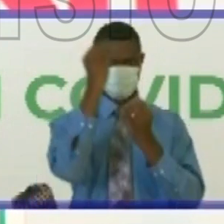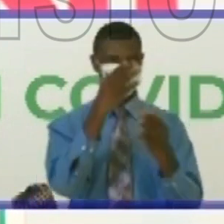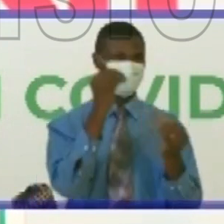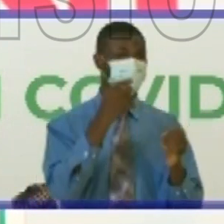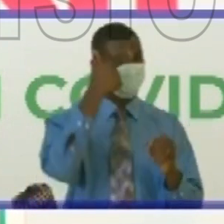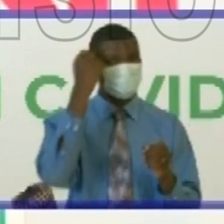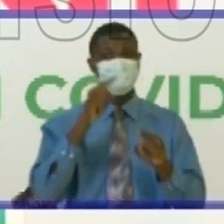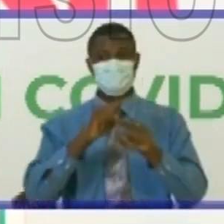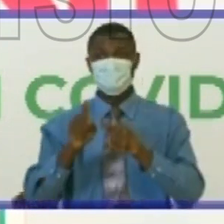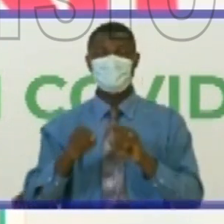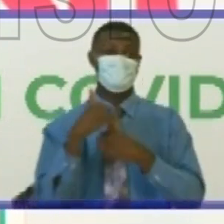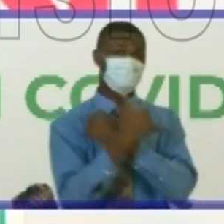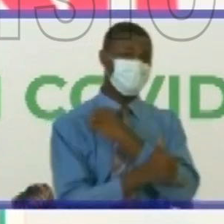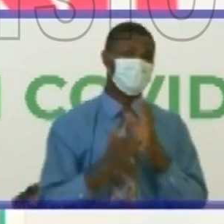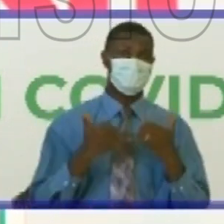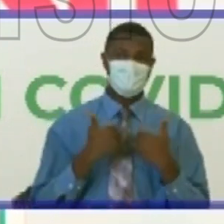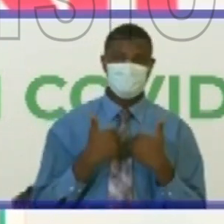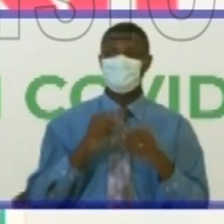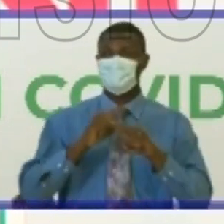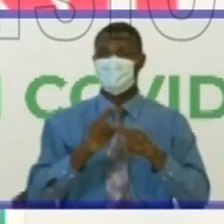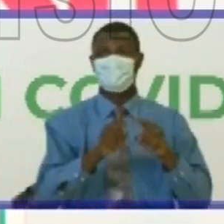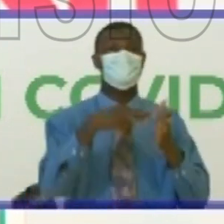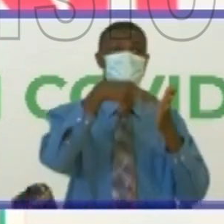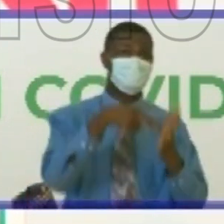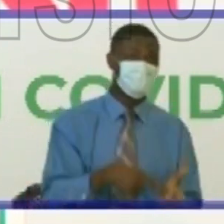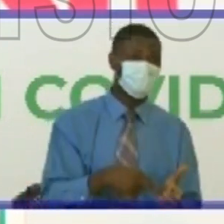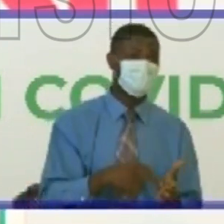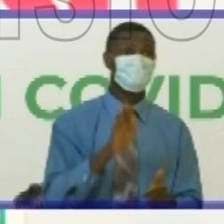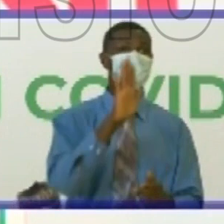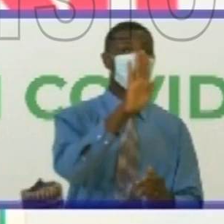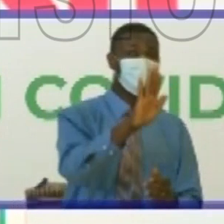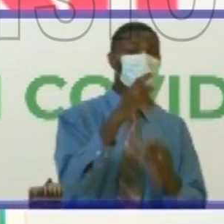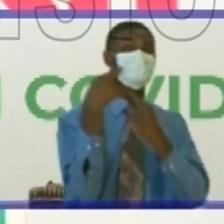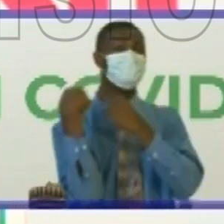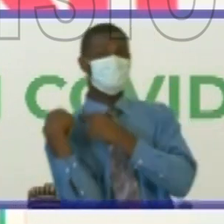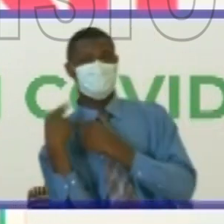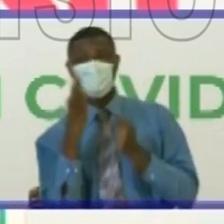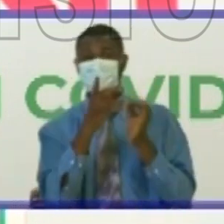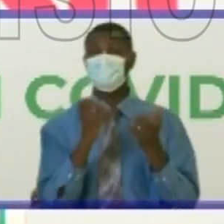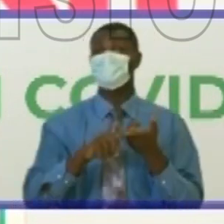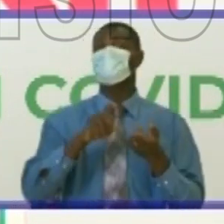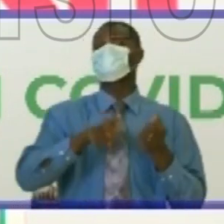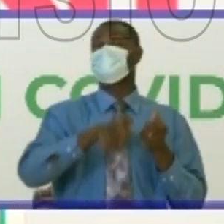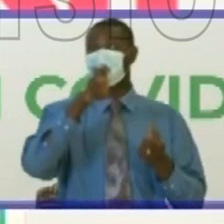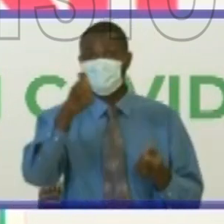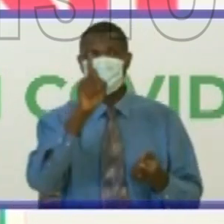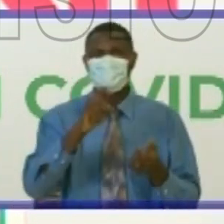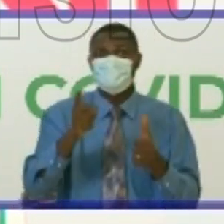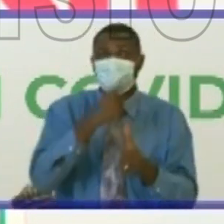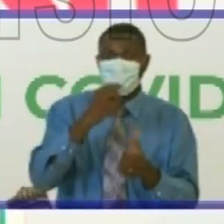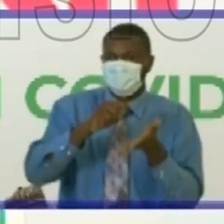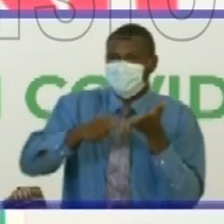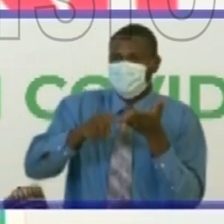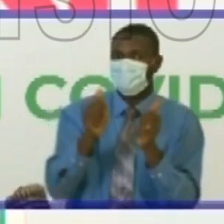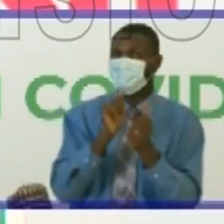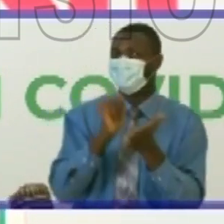different requirements. It is the responsibility of travelers to check with their airline and also to check with the country they're visiting what those